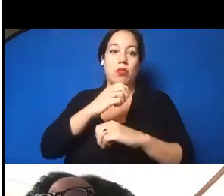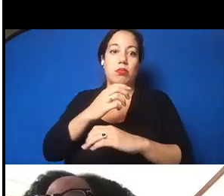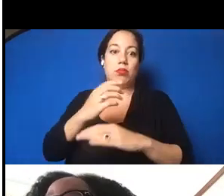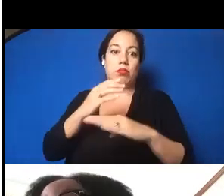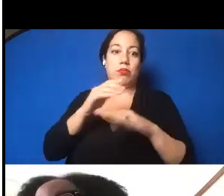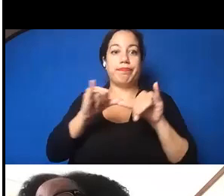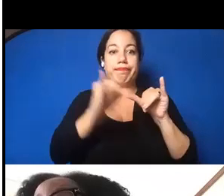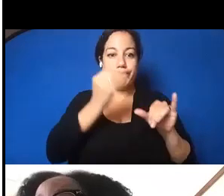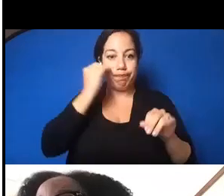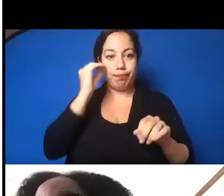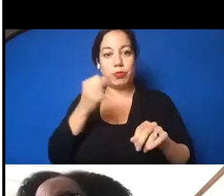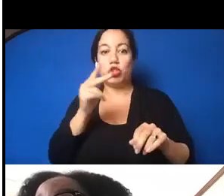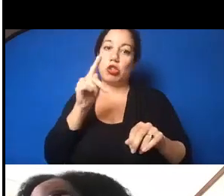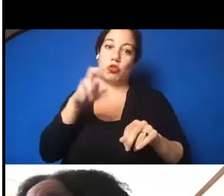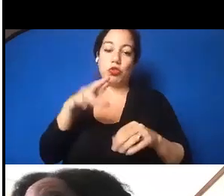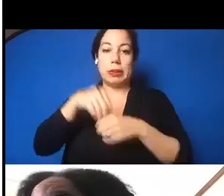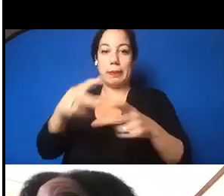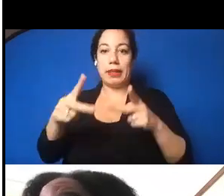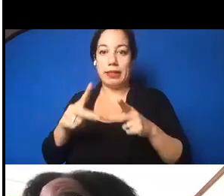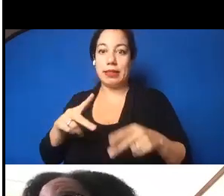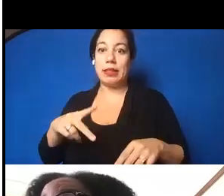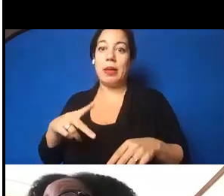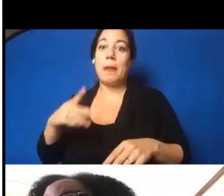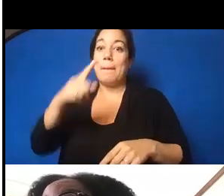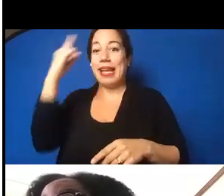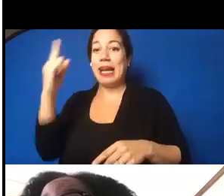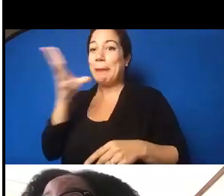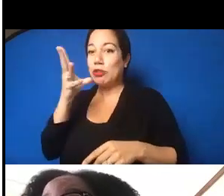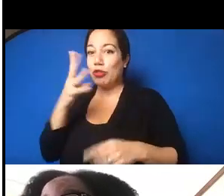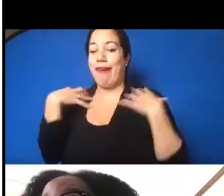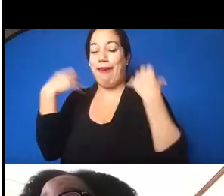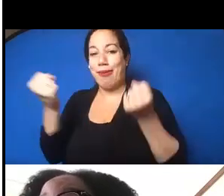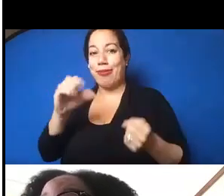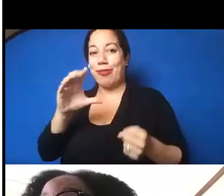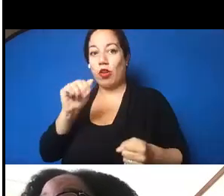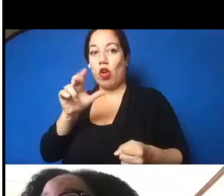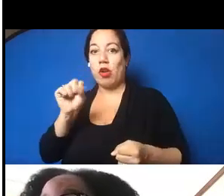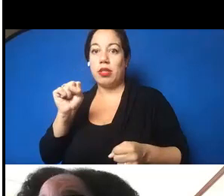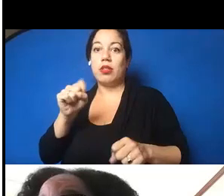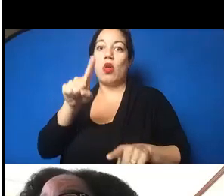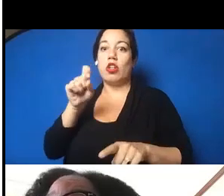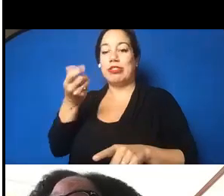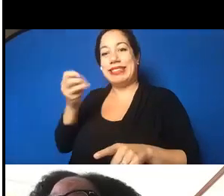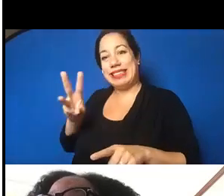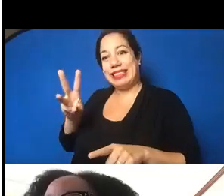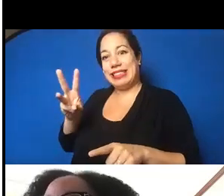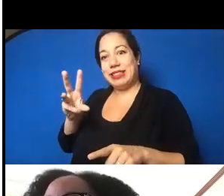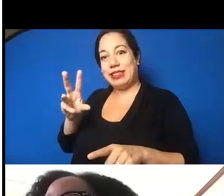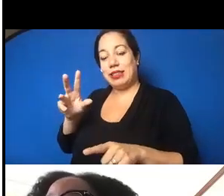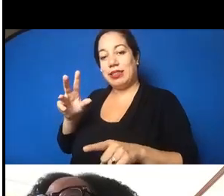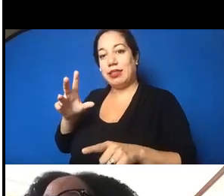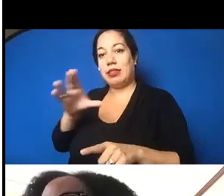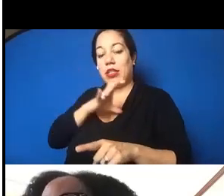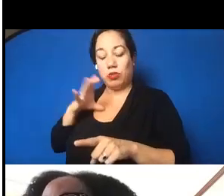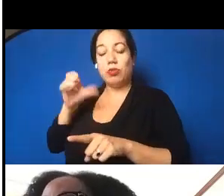the Black Health Caucus, Black Maternal Health Caucus of the 116th Congress of the United States introduced